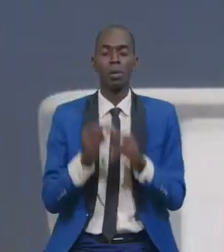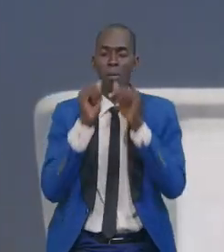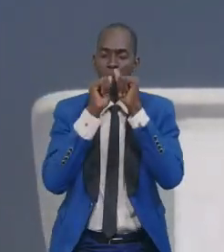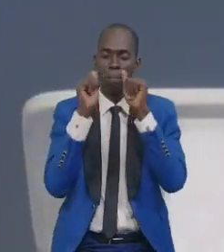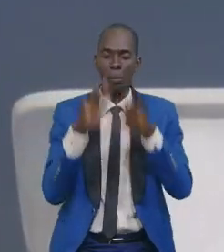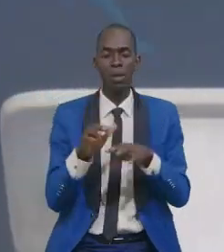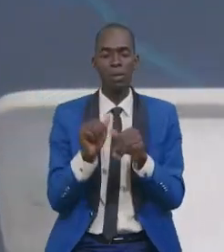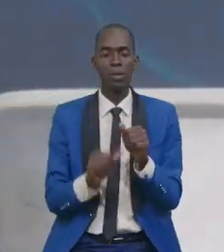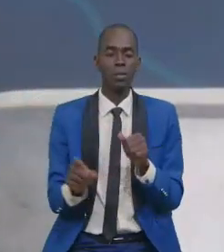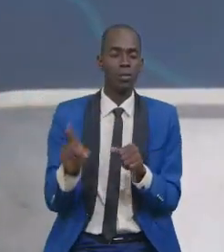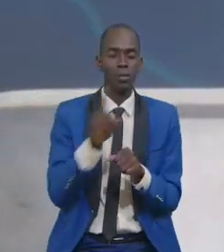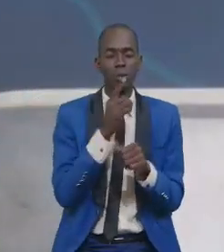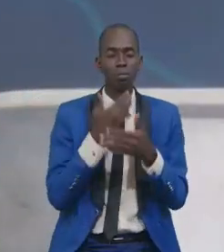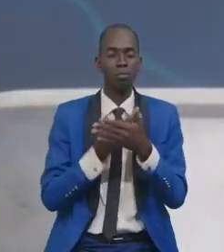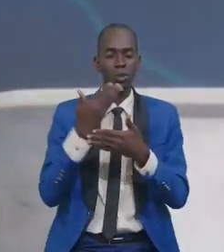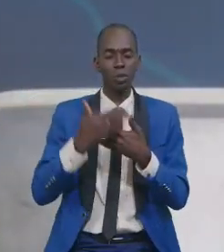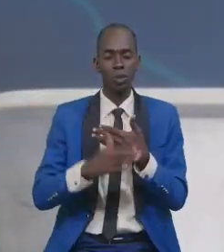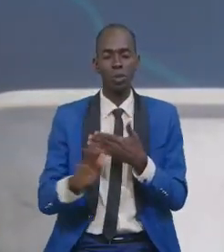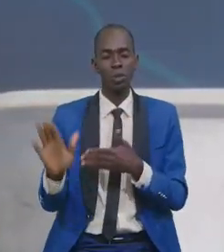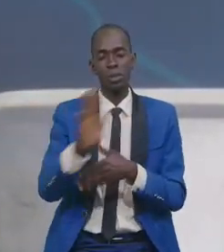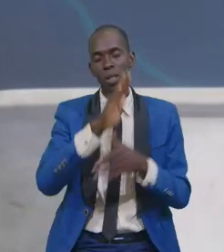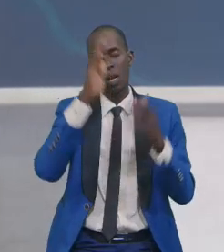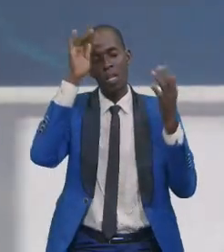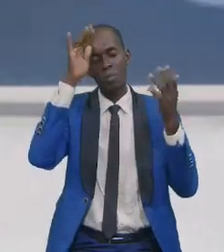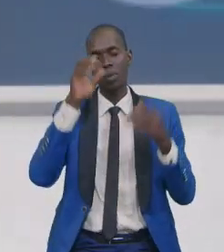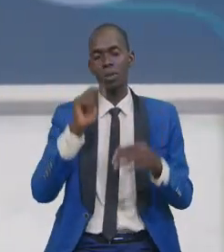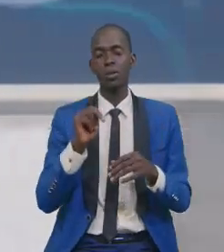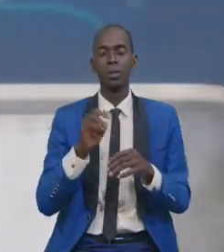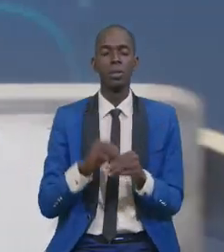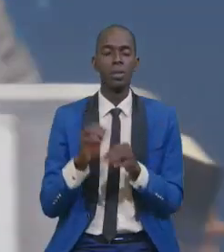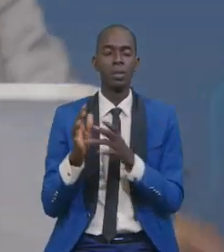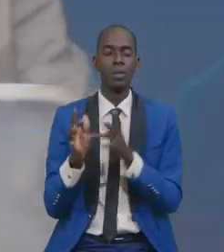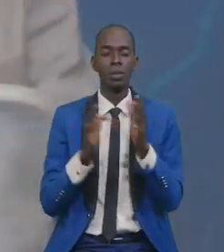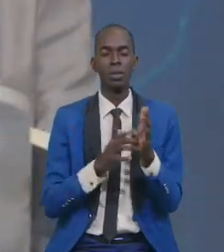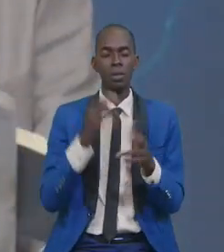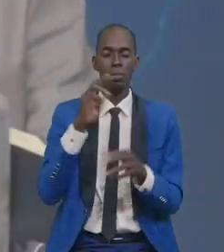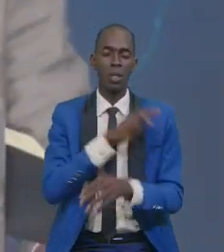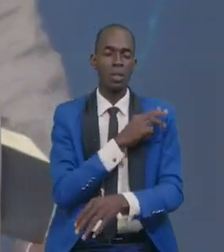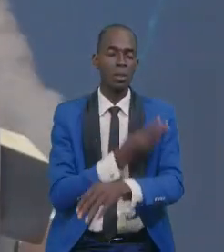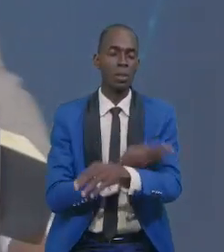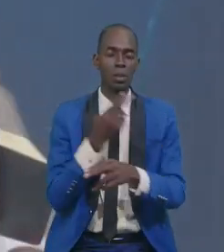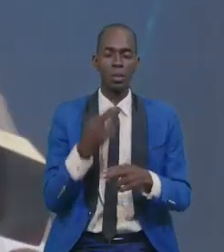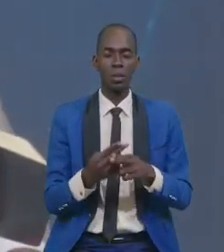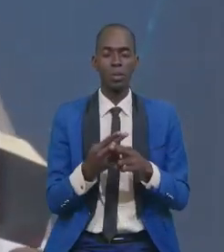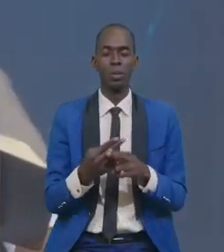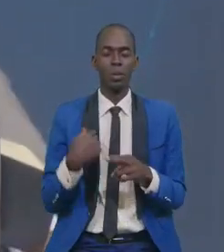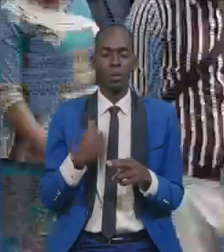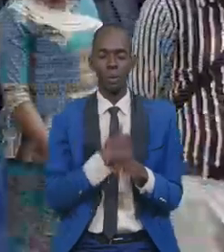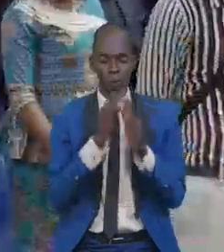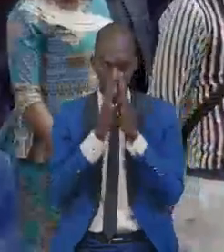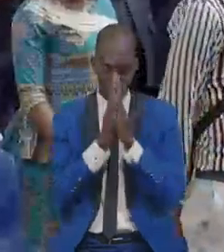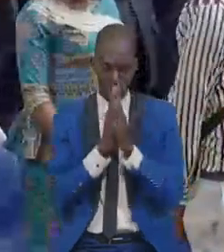everyone beyond their expectation. In Jesus' mighty name we